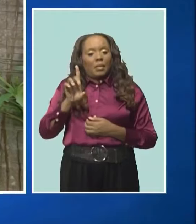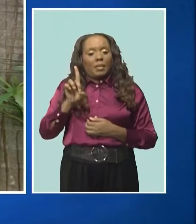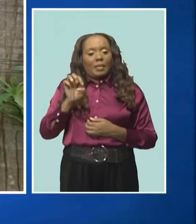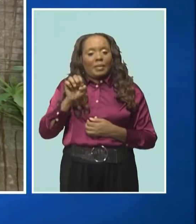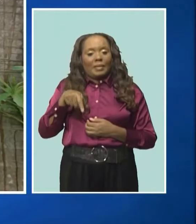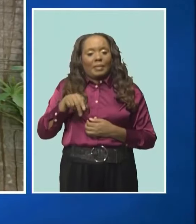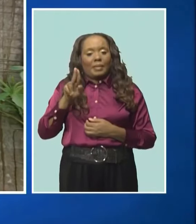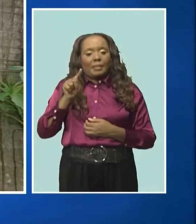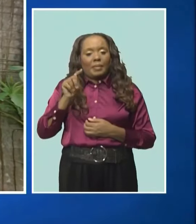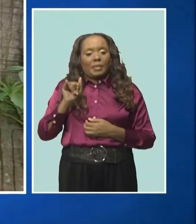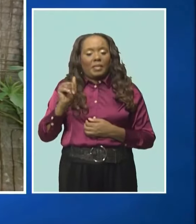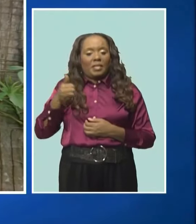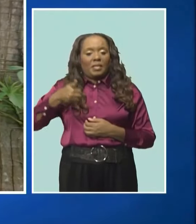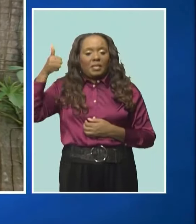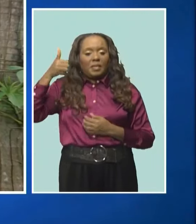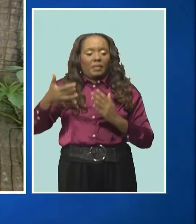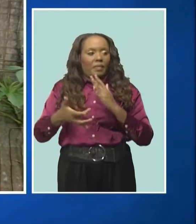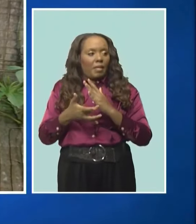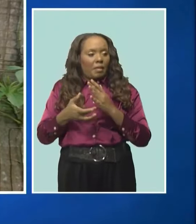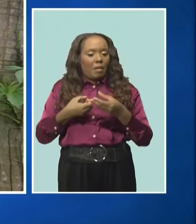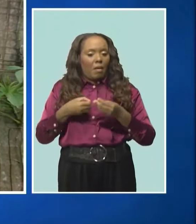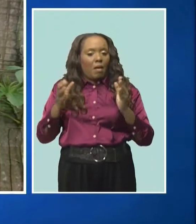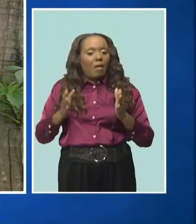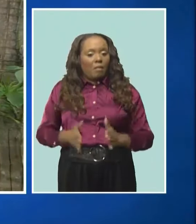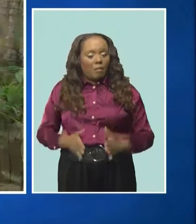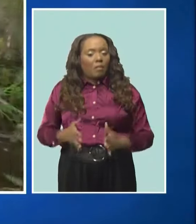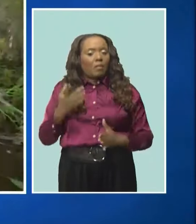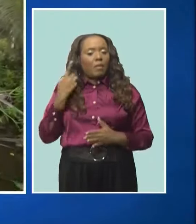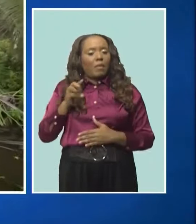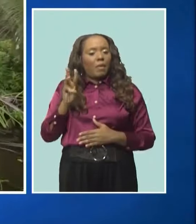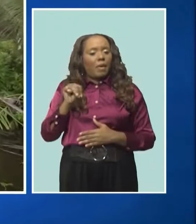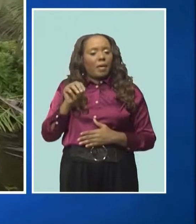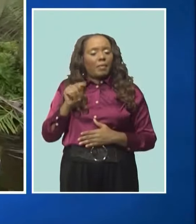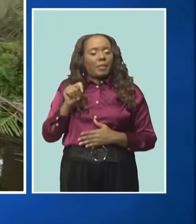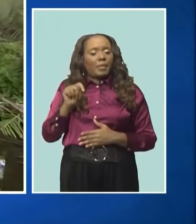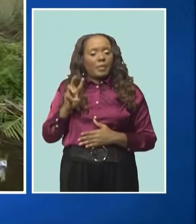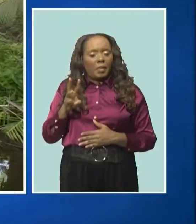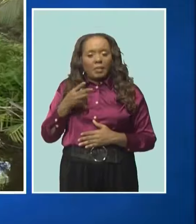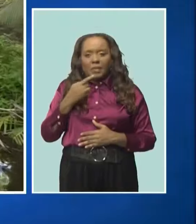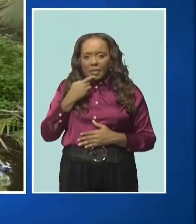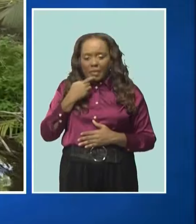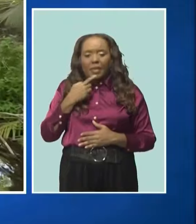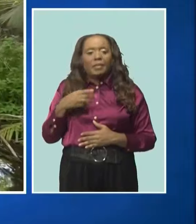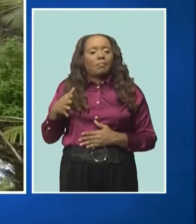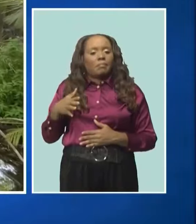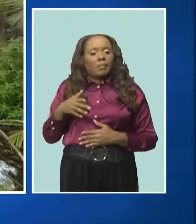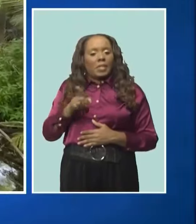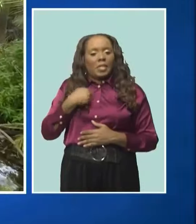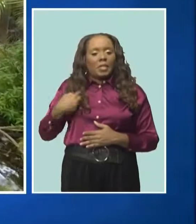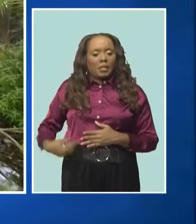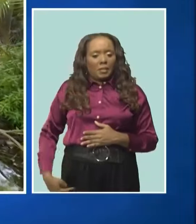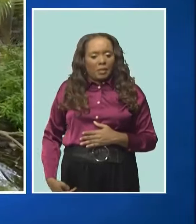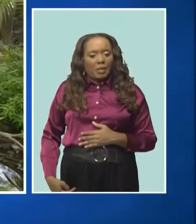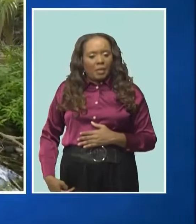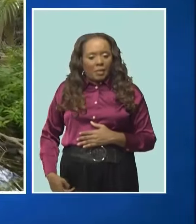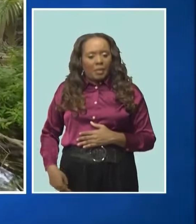Ministry of Transport and Works, Dave Scanterbury. He says the work will be carried out by the China National Complete Plant Import and